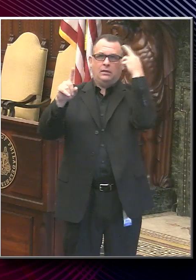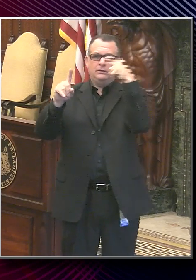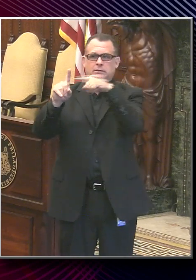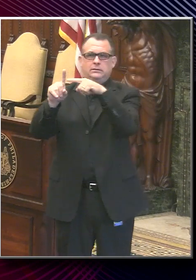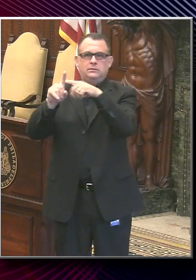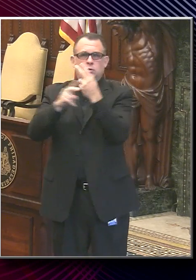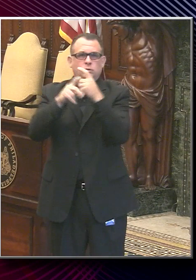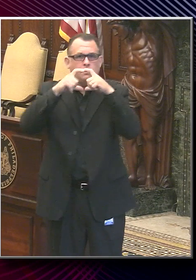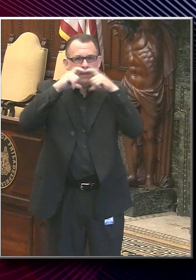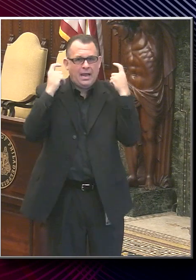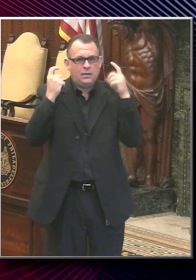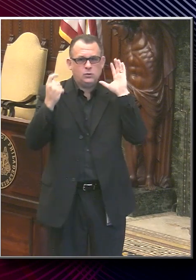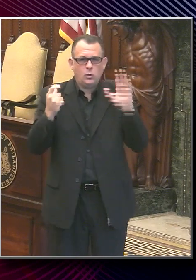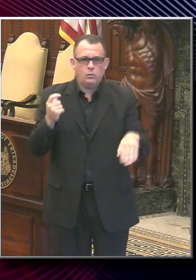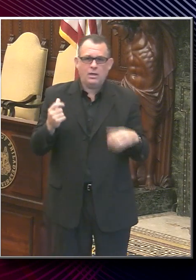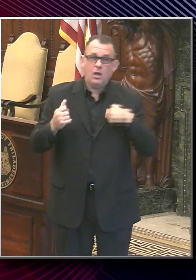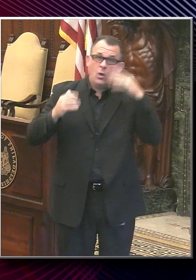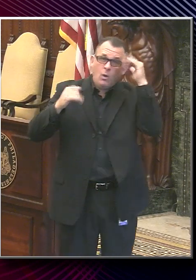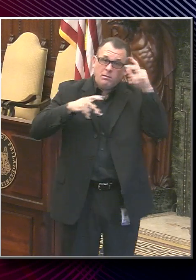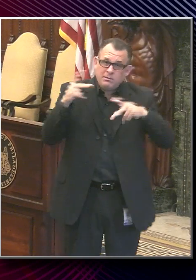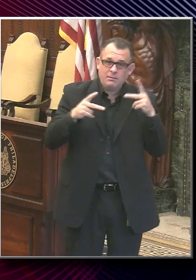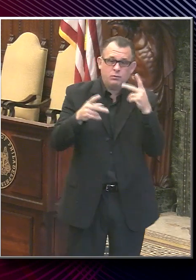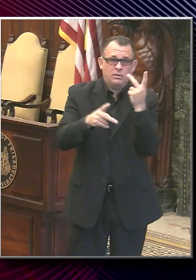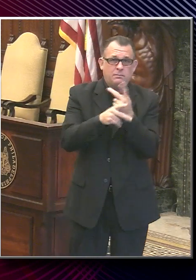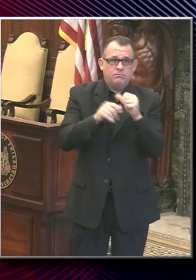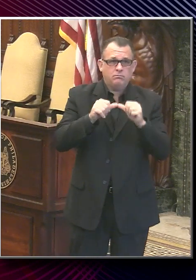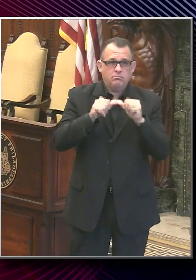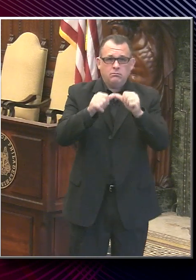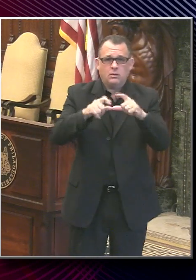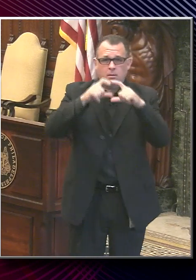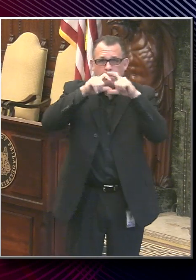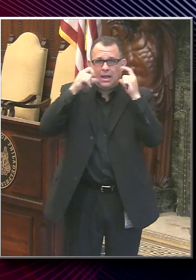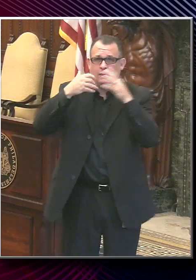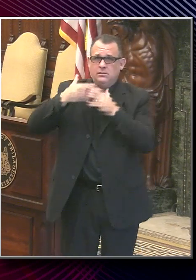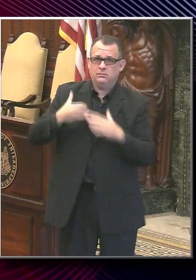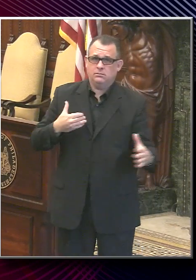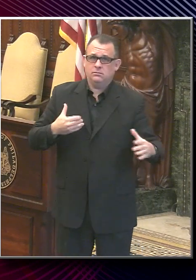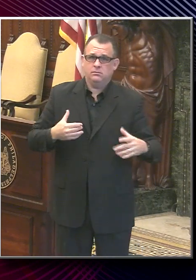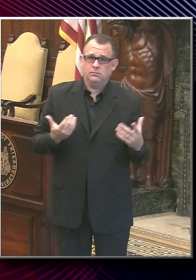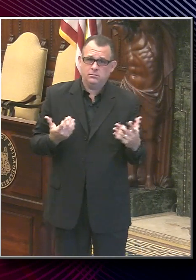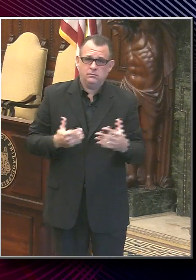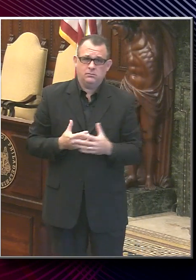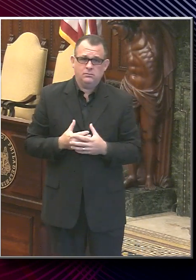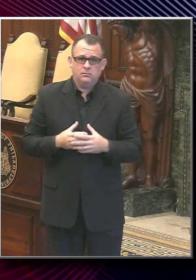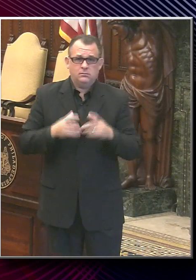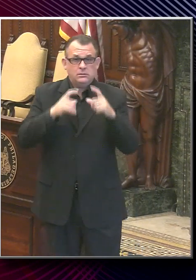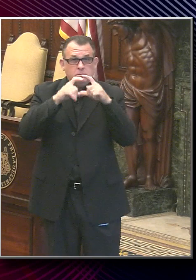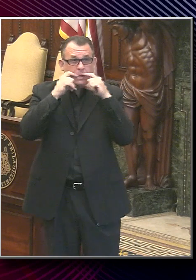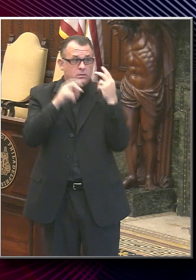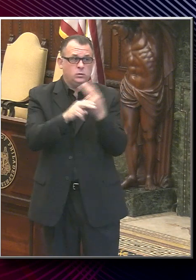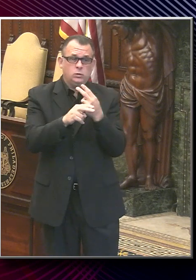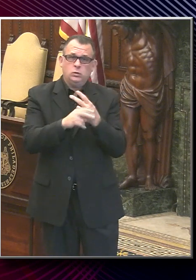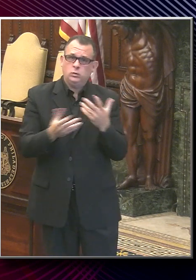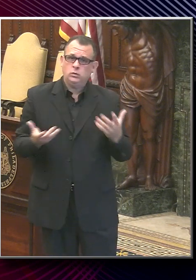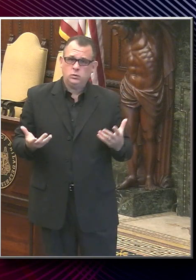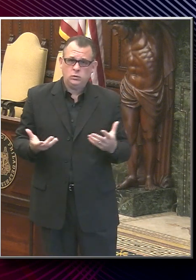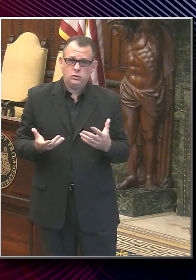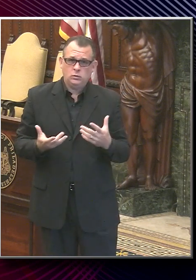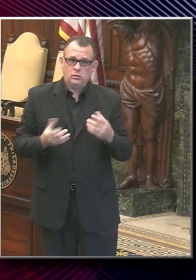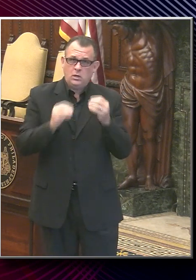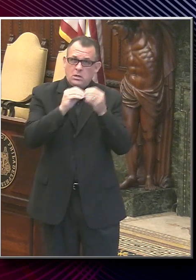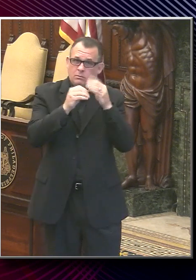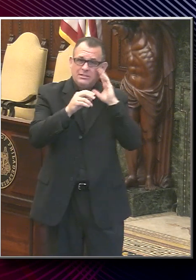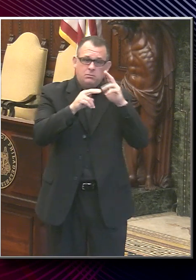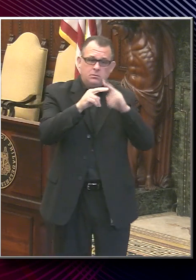difference. I hope that's the case. Now, let me talk about mask use for a minute. If the case counts fall, I want to remind